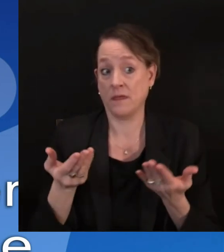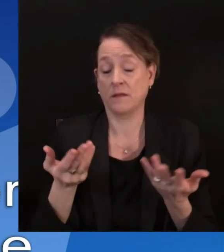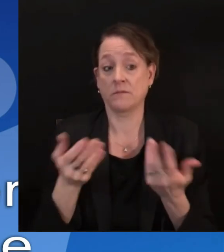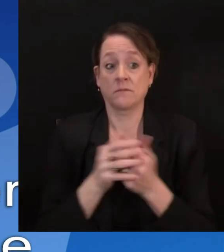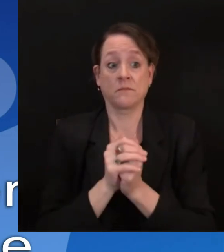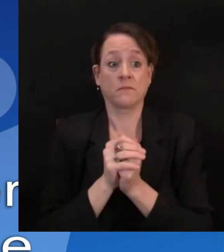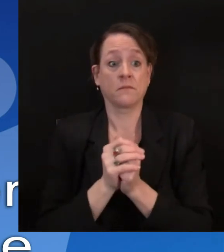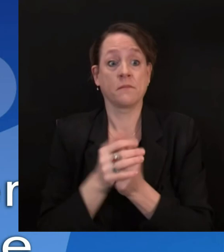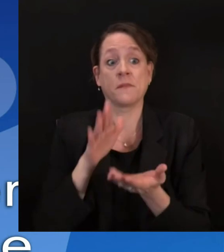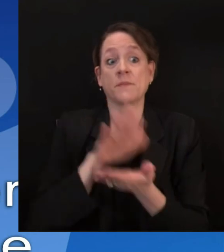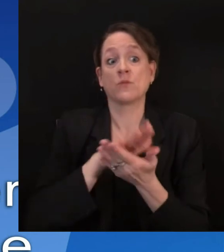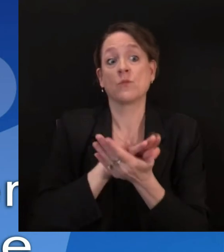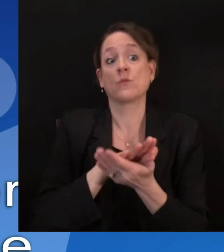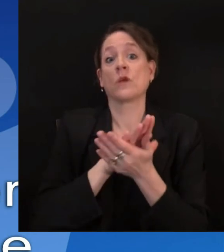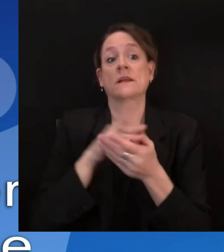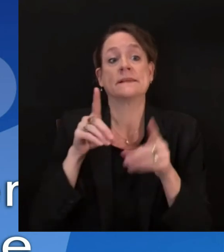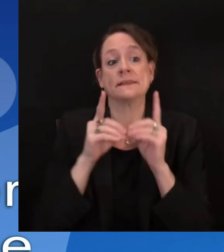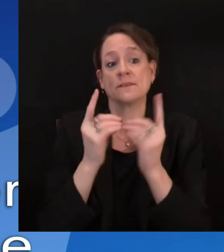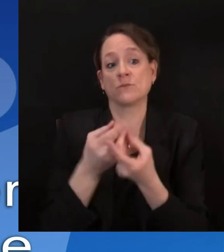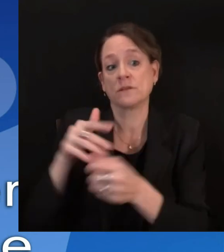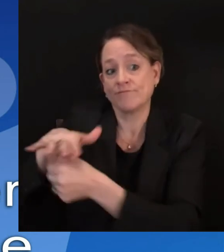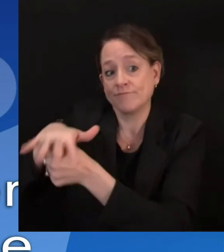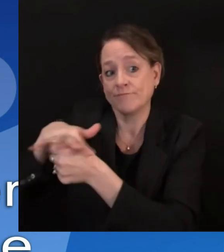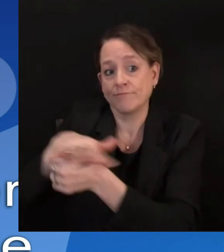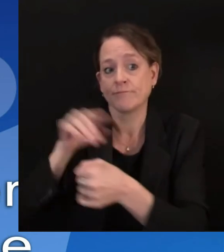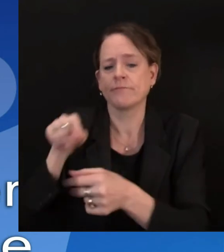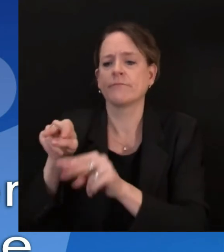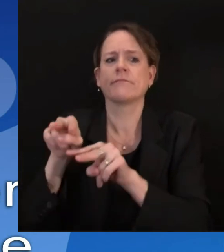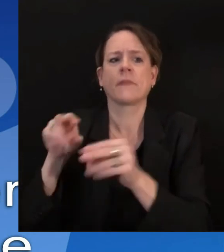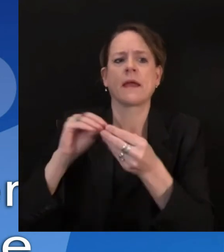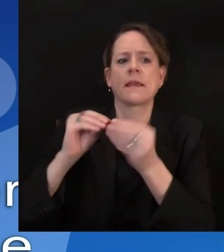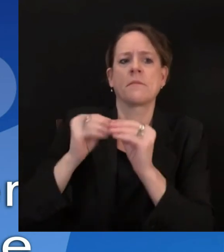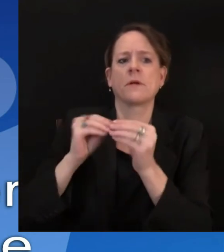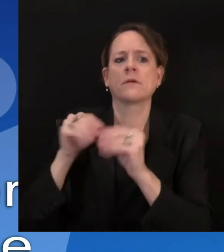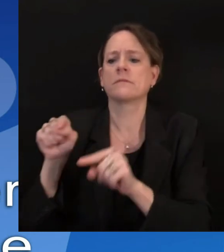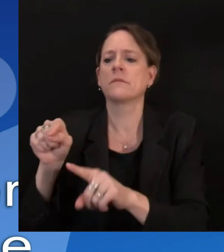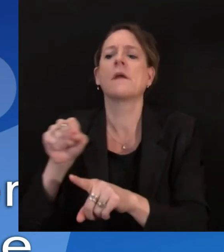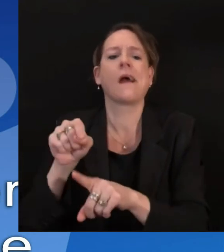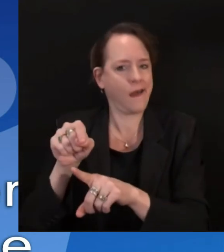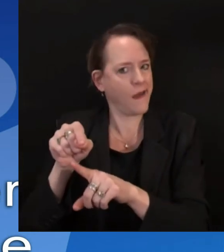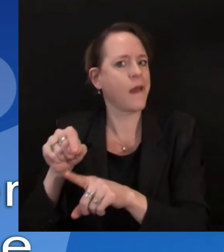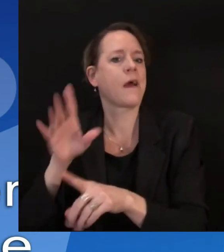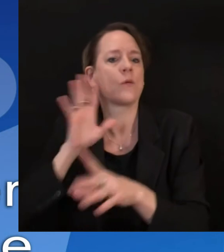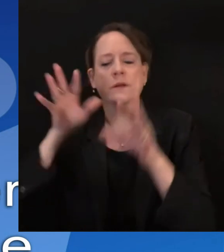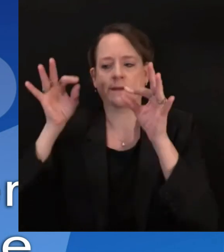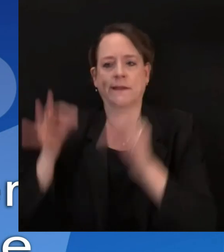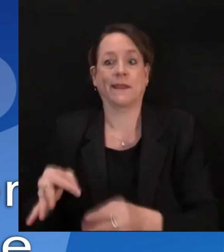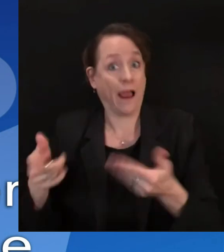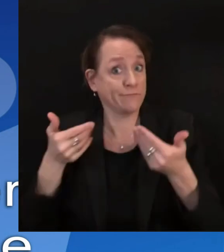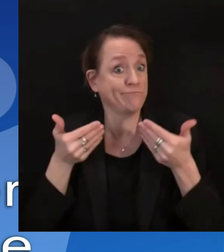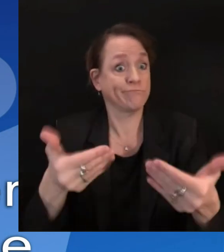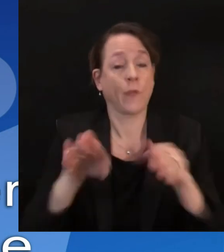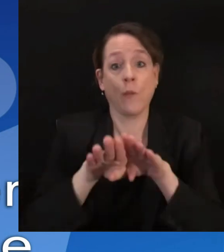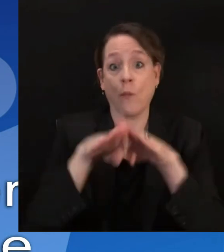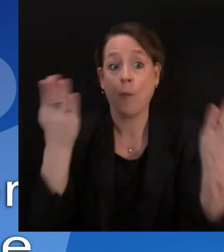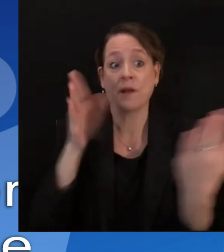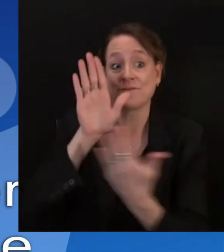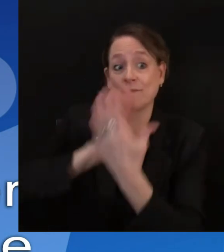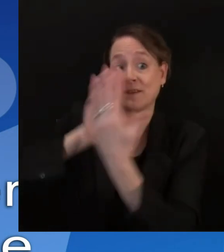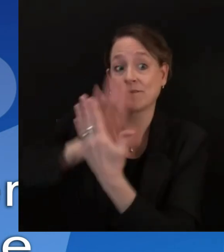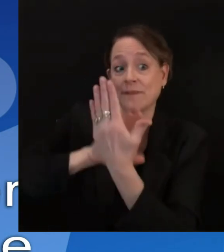community spread. Is it time for the state to step in for those districts that remain fully virtual and provide some